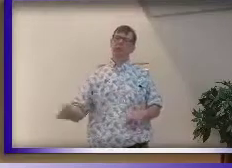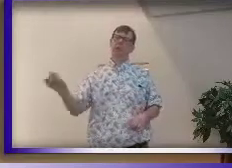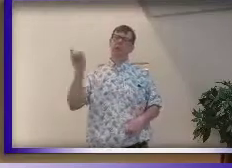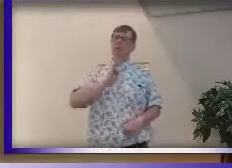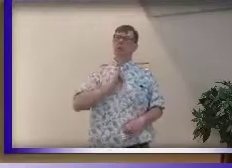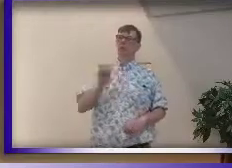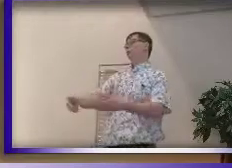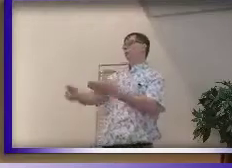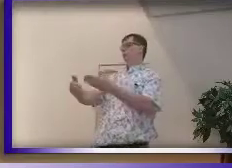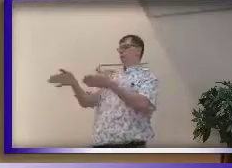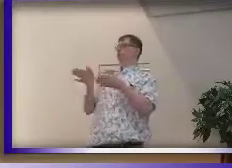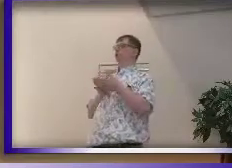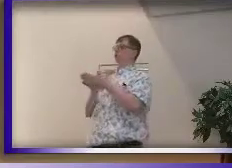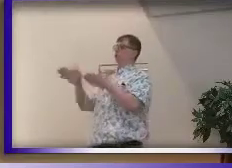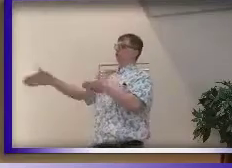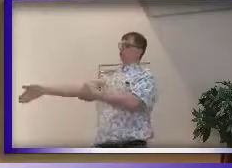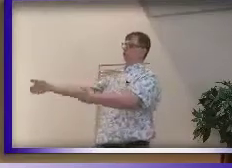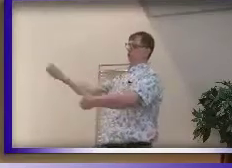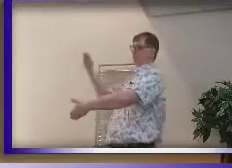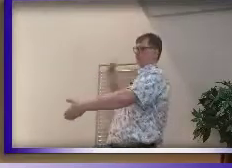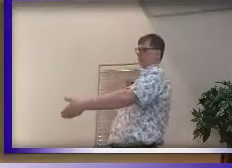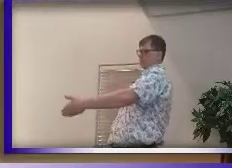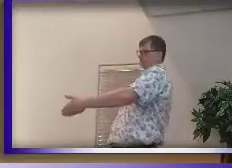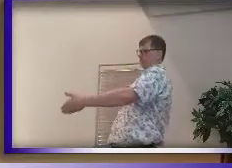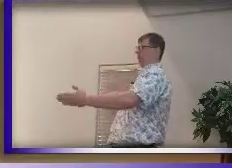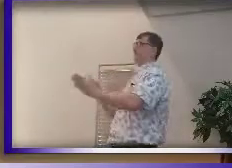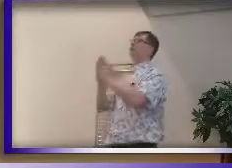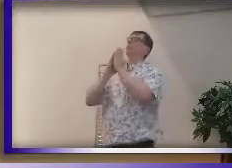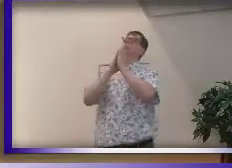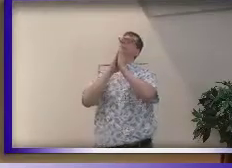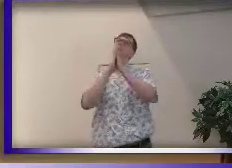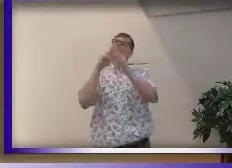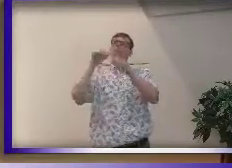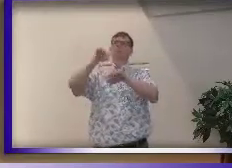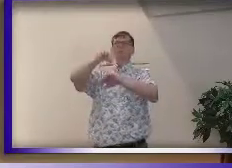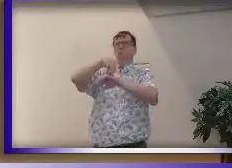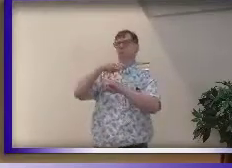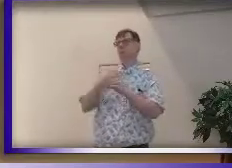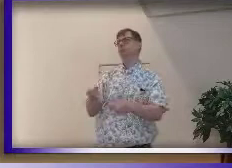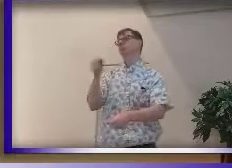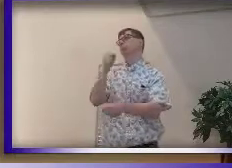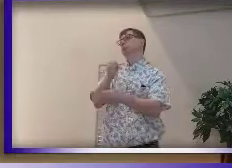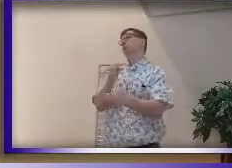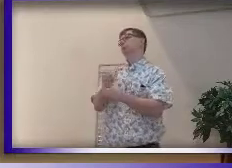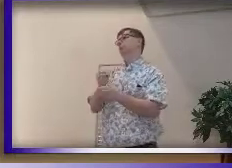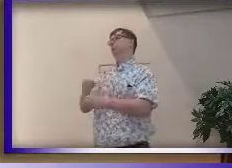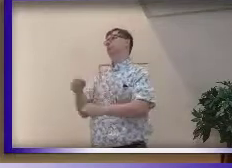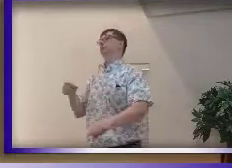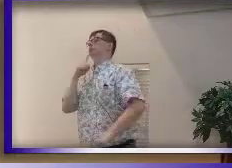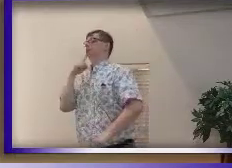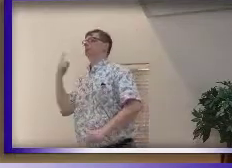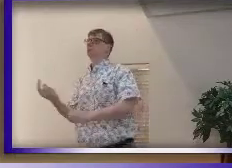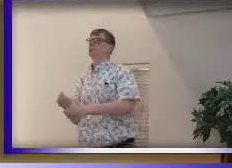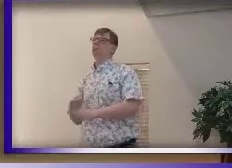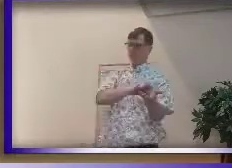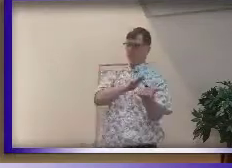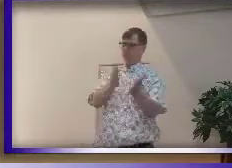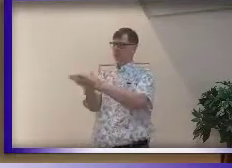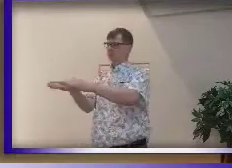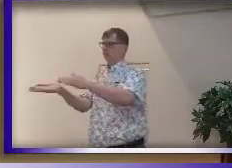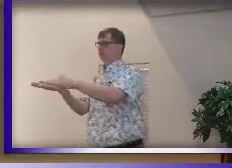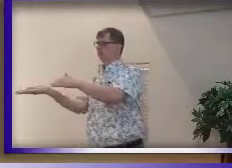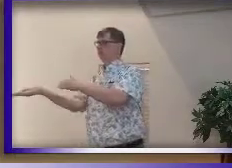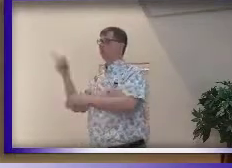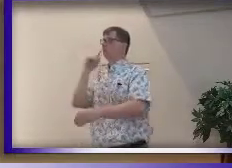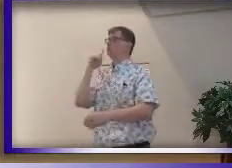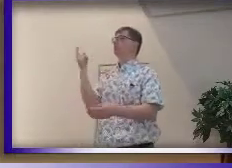have here does not need to be sold. I don't need to sell this stuff. It works. I just need to admit I know what it